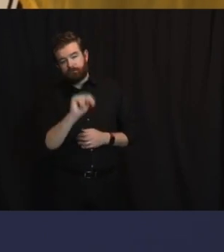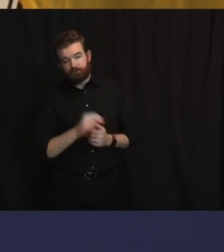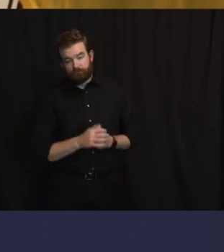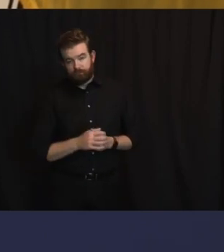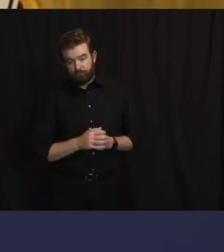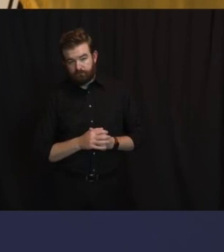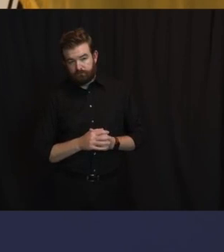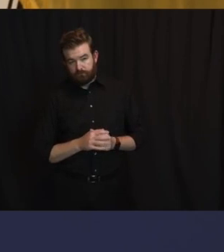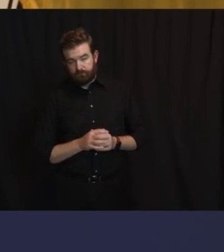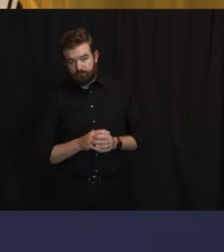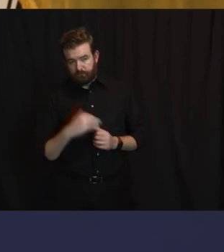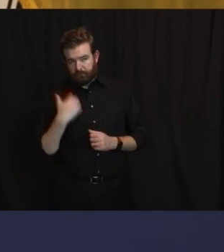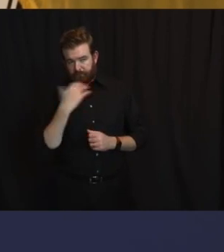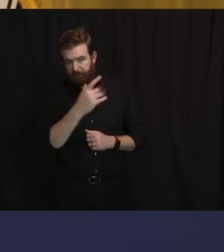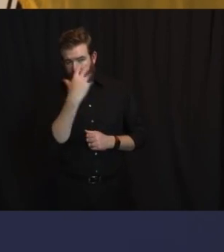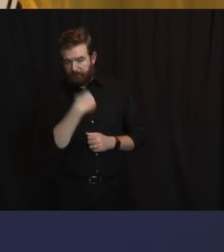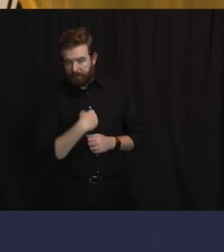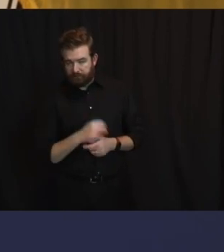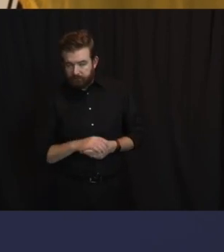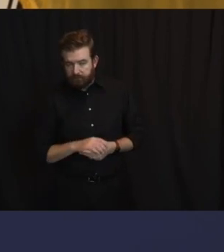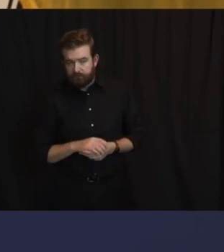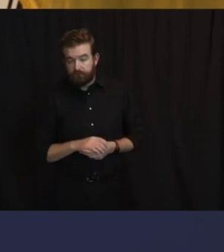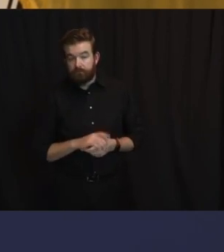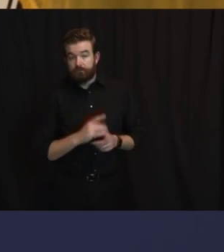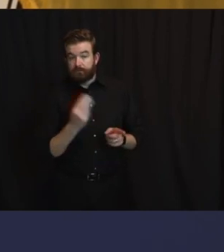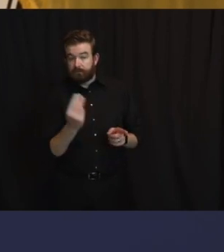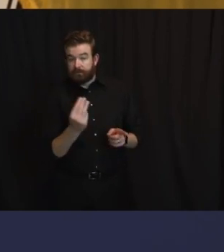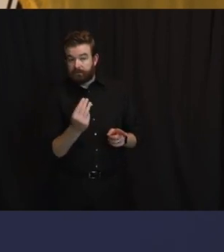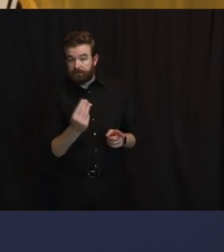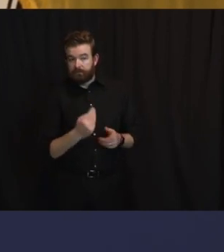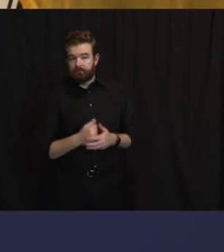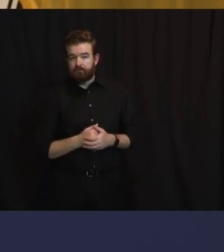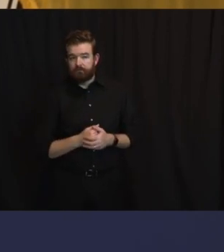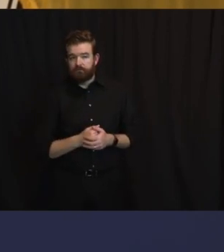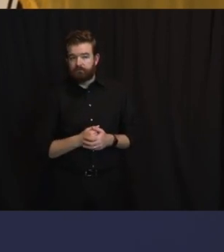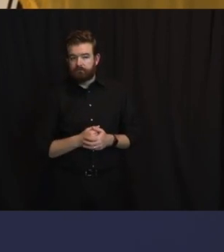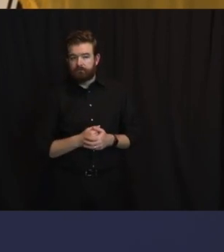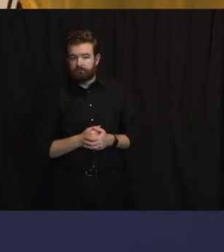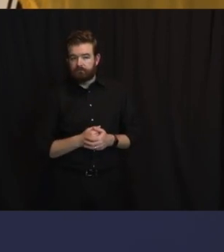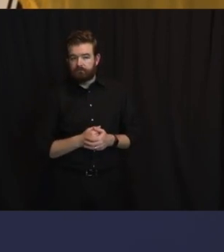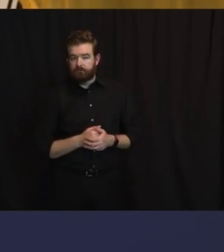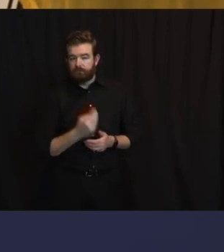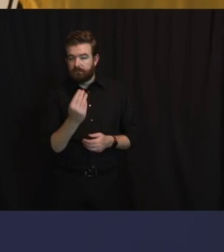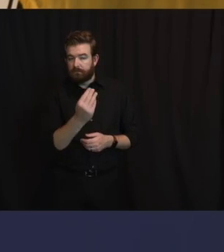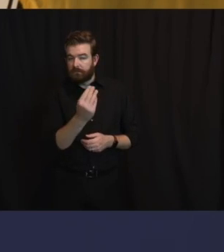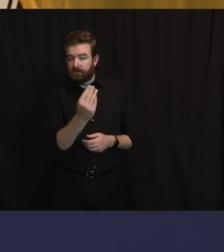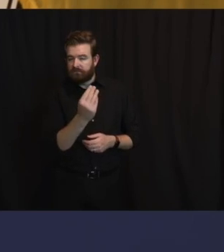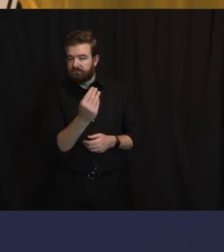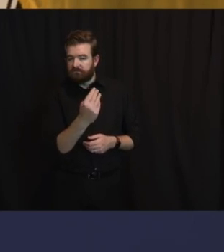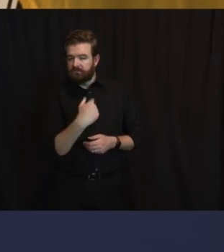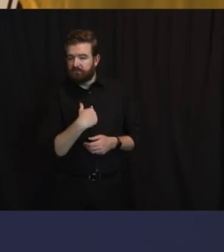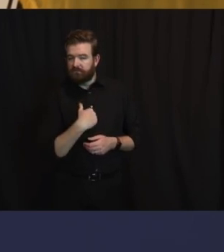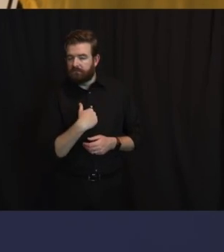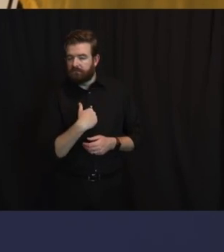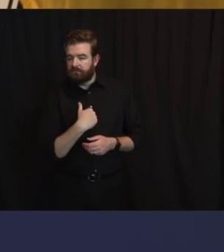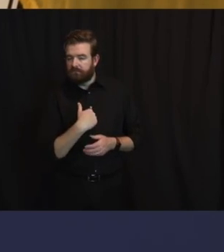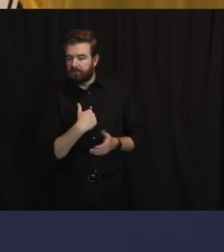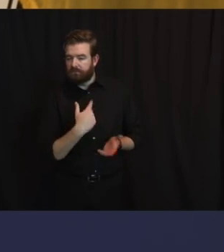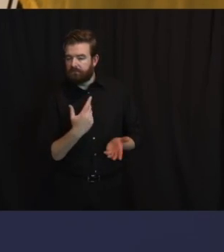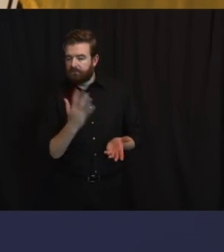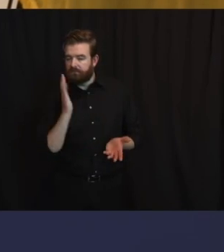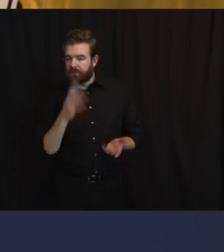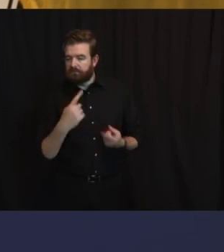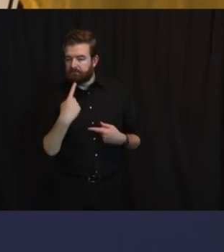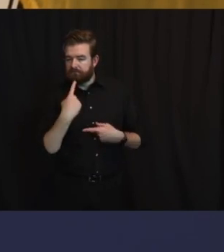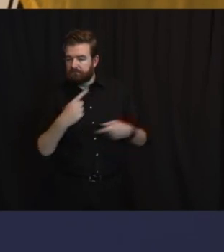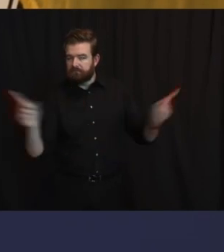on Monday, you can expect two things from us. Number one, I had mentioned